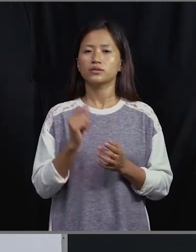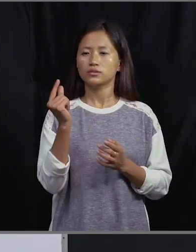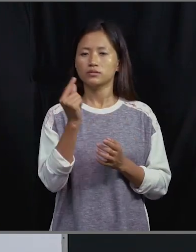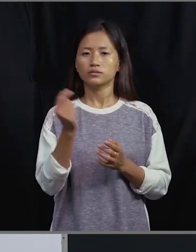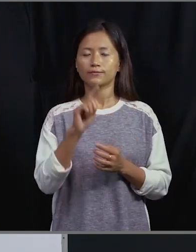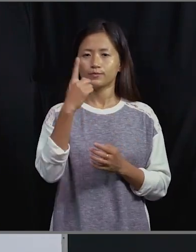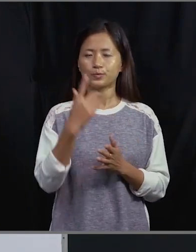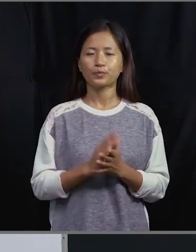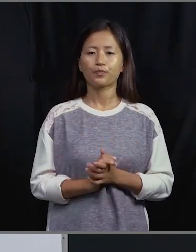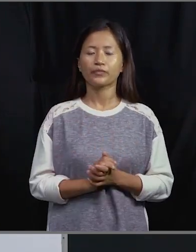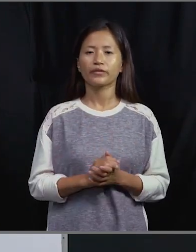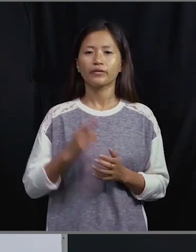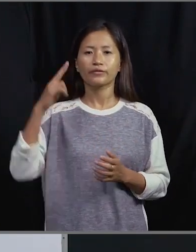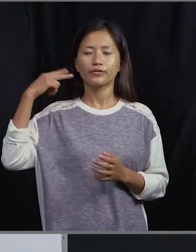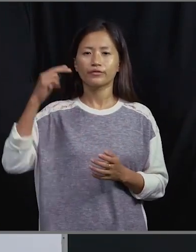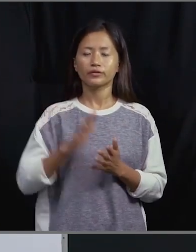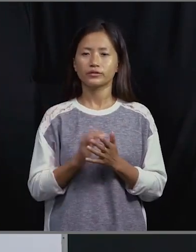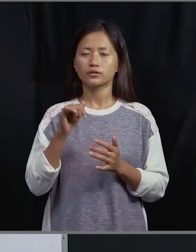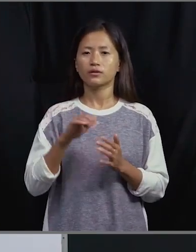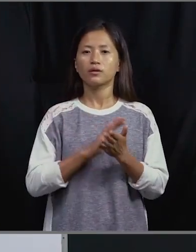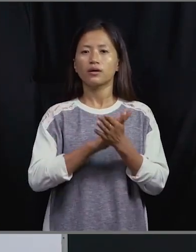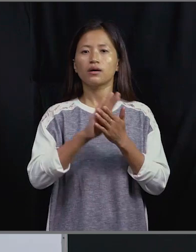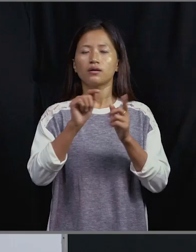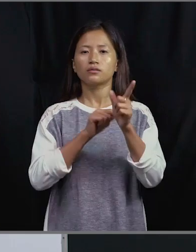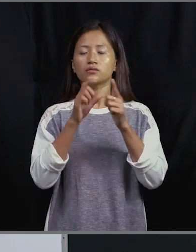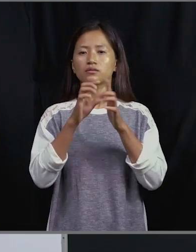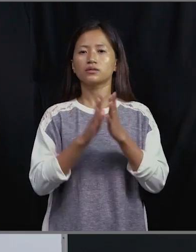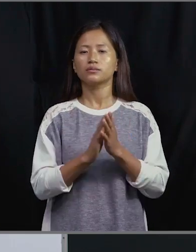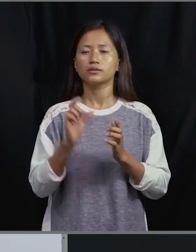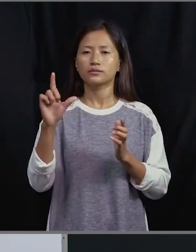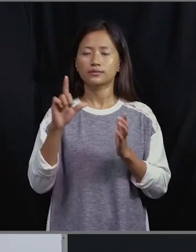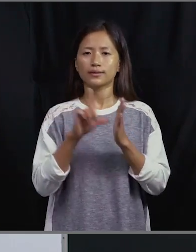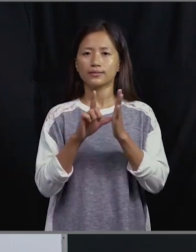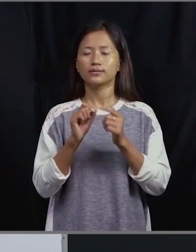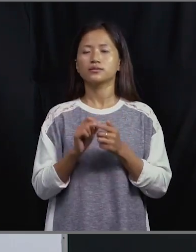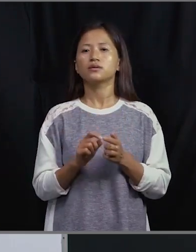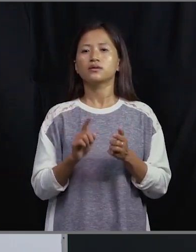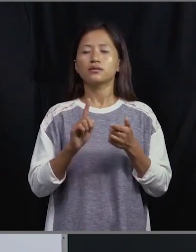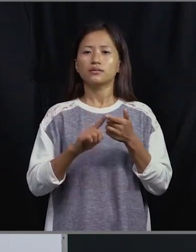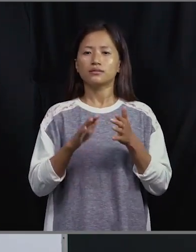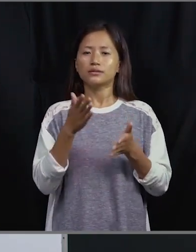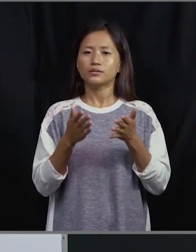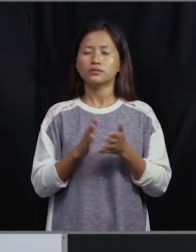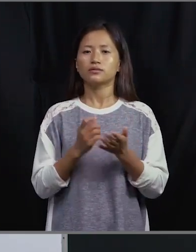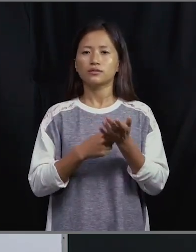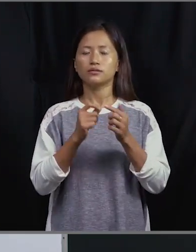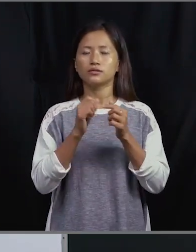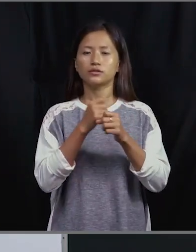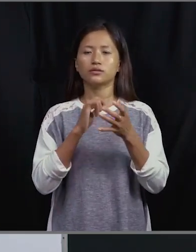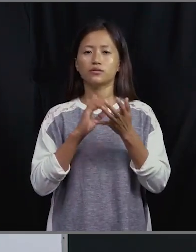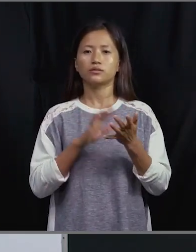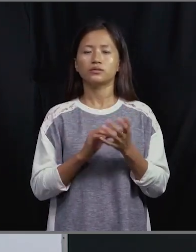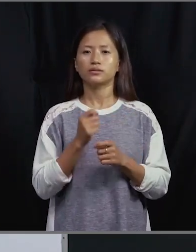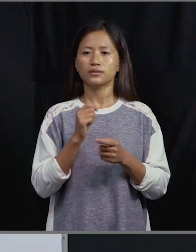first. And therefore, in this case, hydrogen will be the limiting reagent. Let us try to understand this with